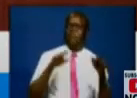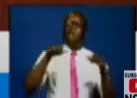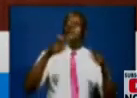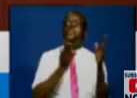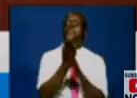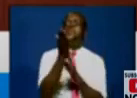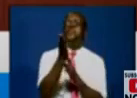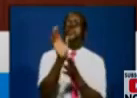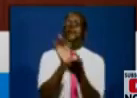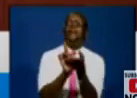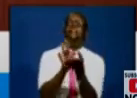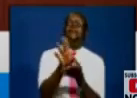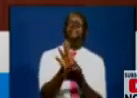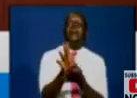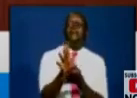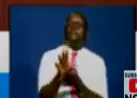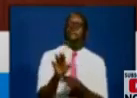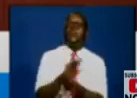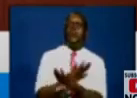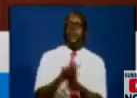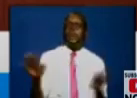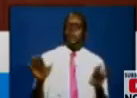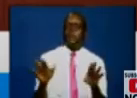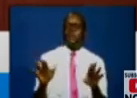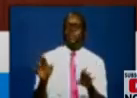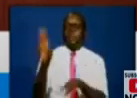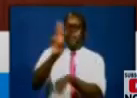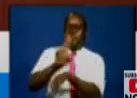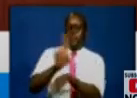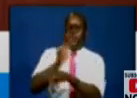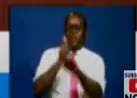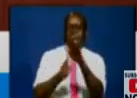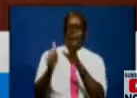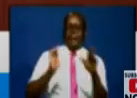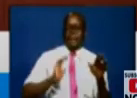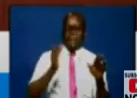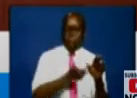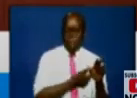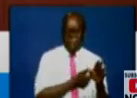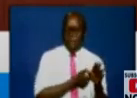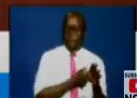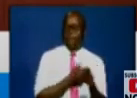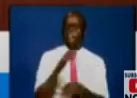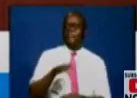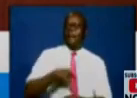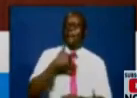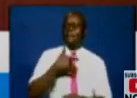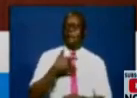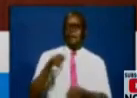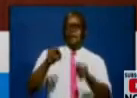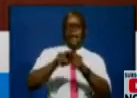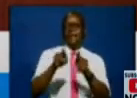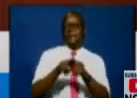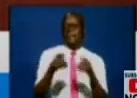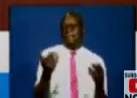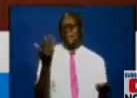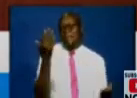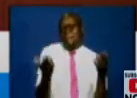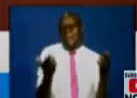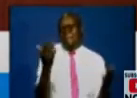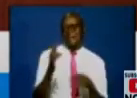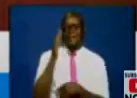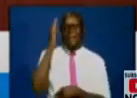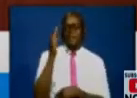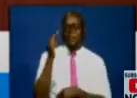impeachment will not be exercised under the committee. And I feel as though perhaps the reason I am